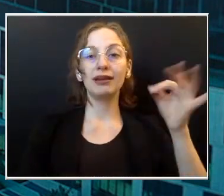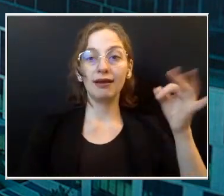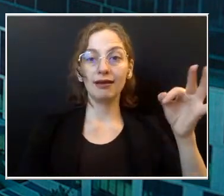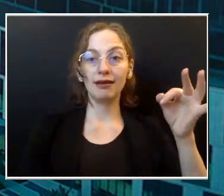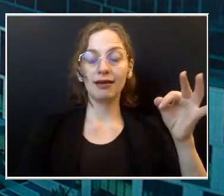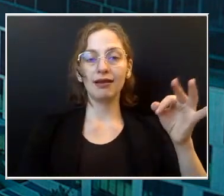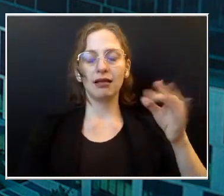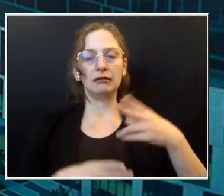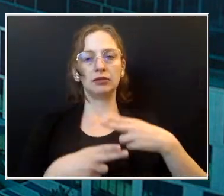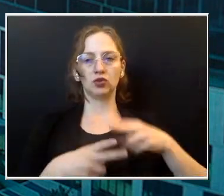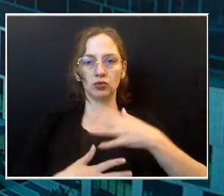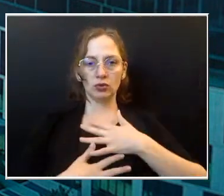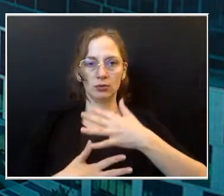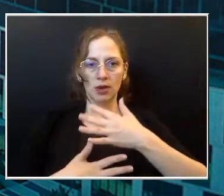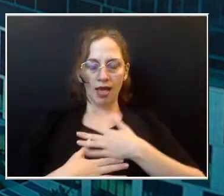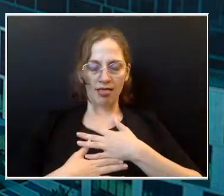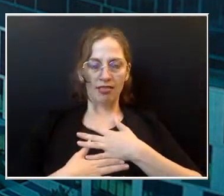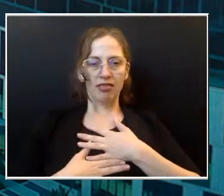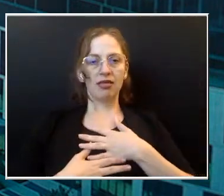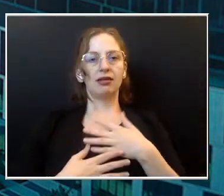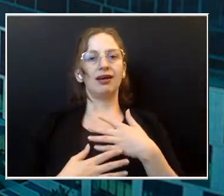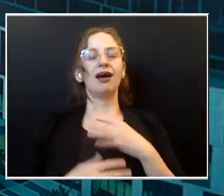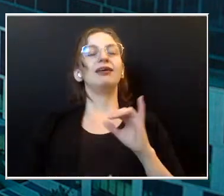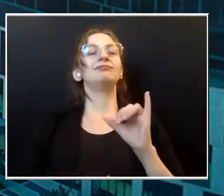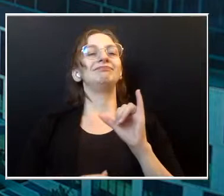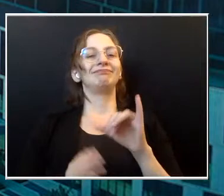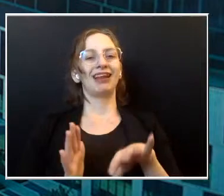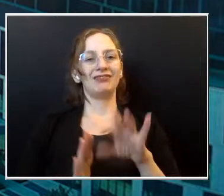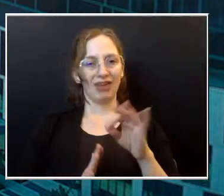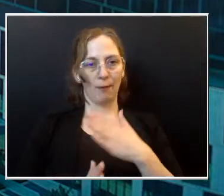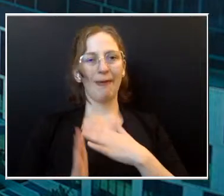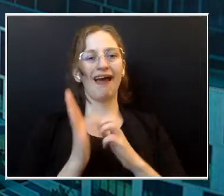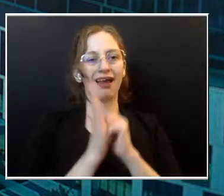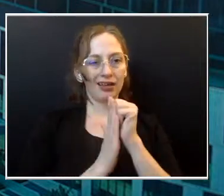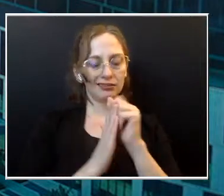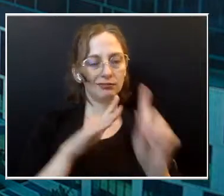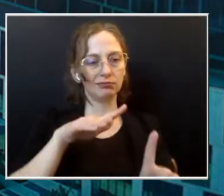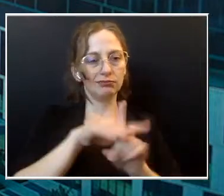and lo and behold, my cancer had metastasized to my lungs and liver,